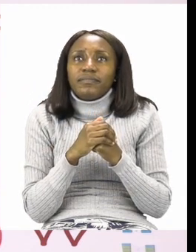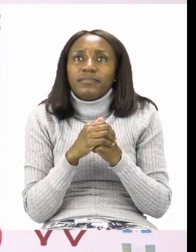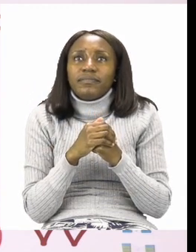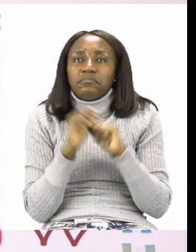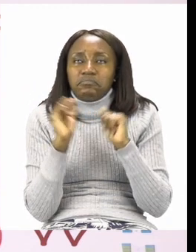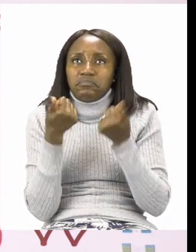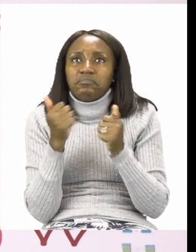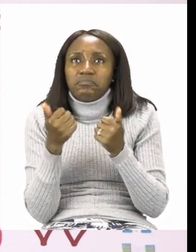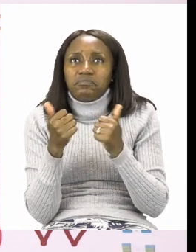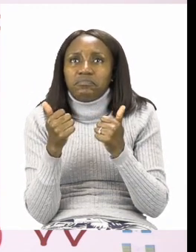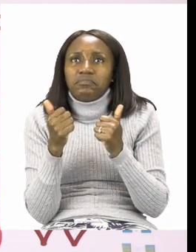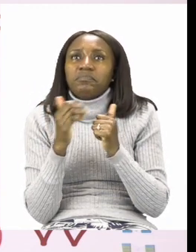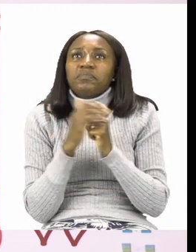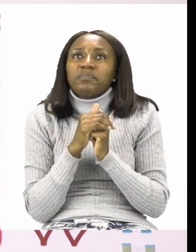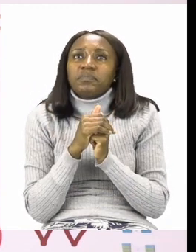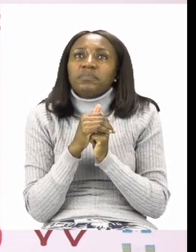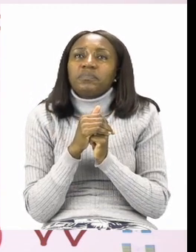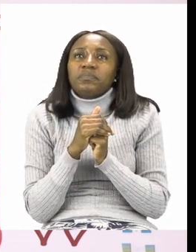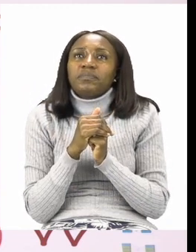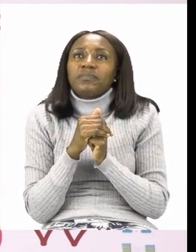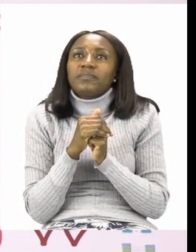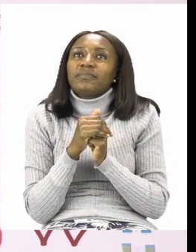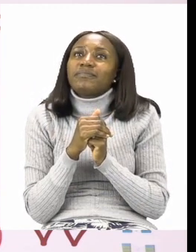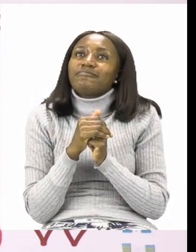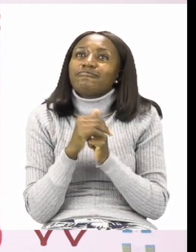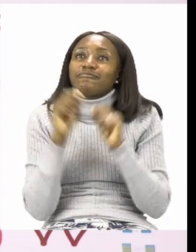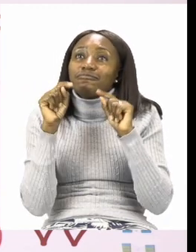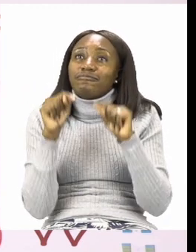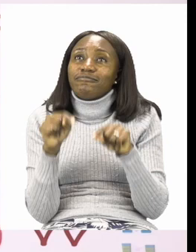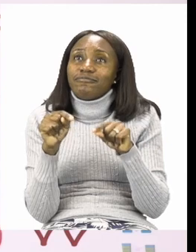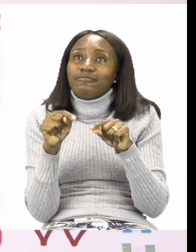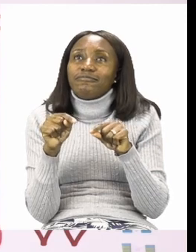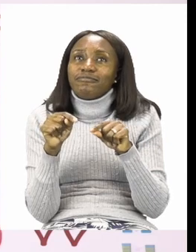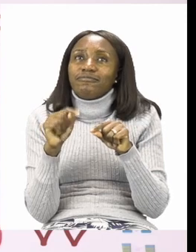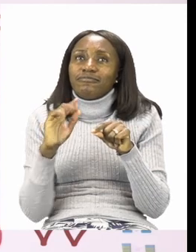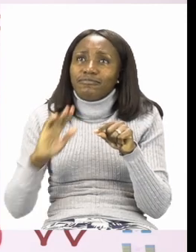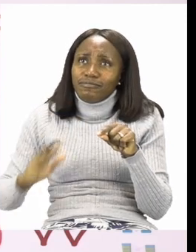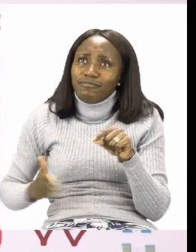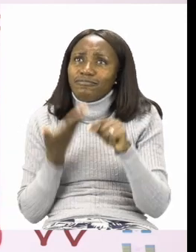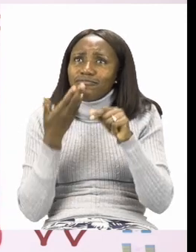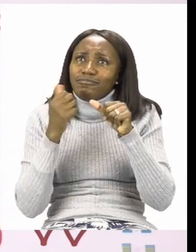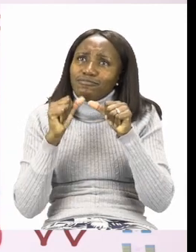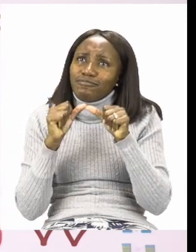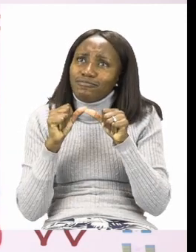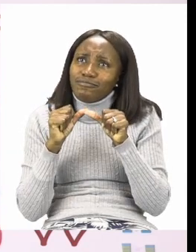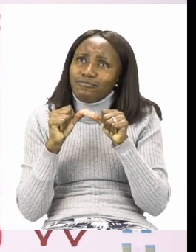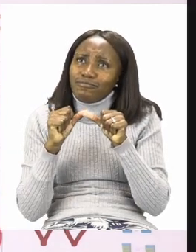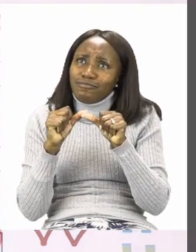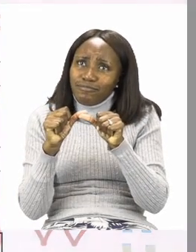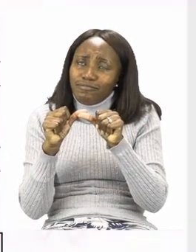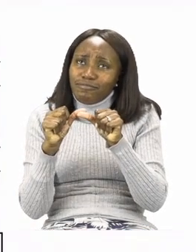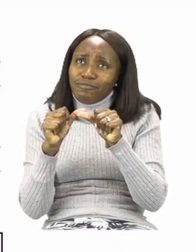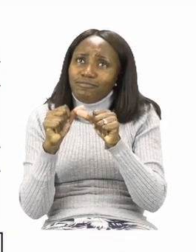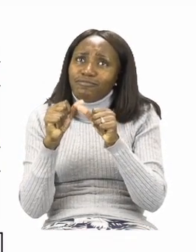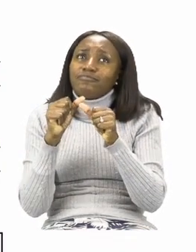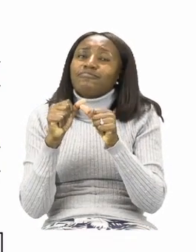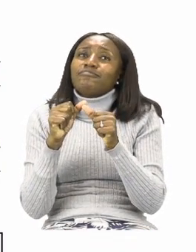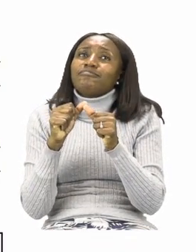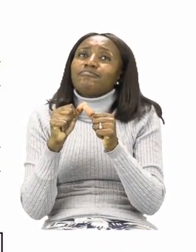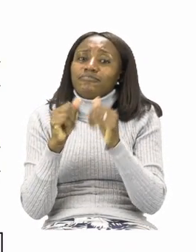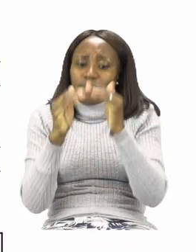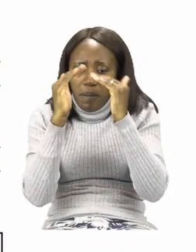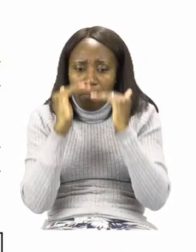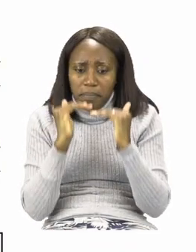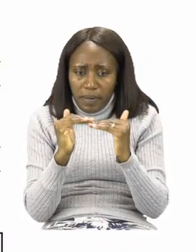job. Now, grade 2s, I want you to look at the next